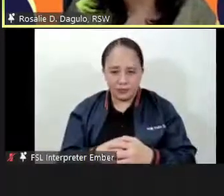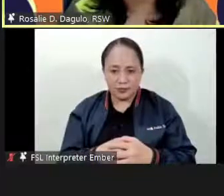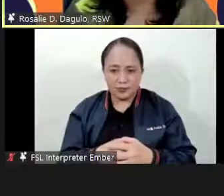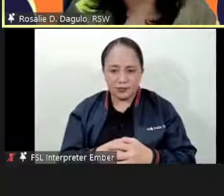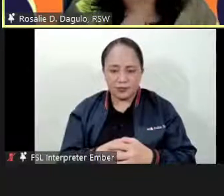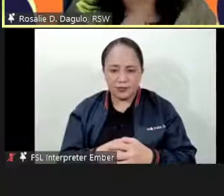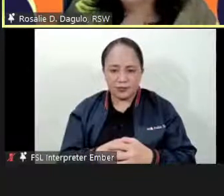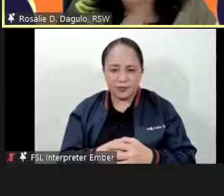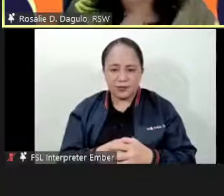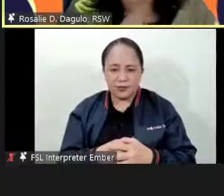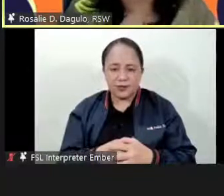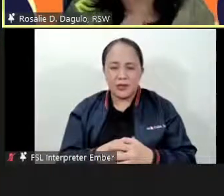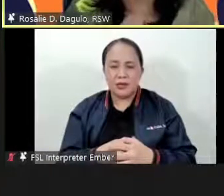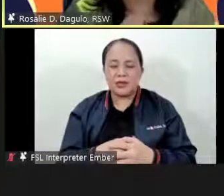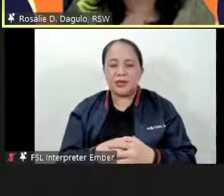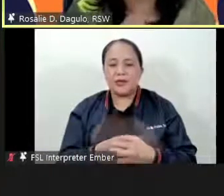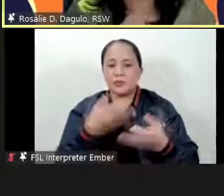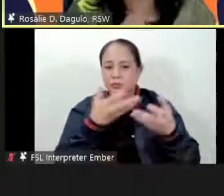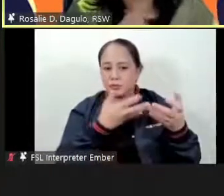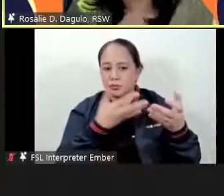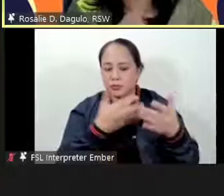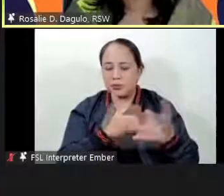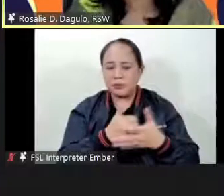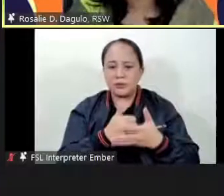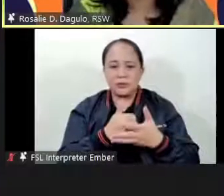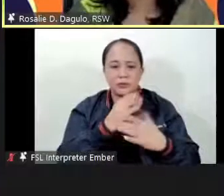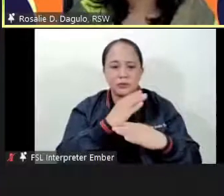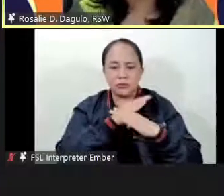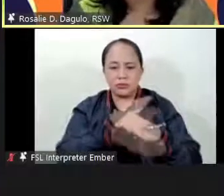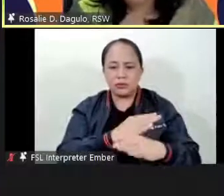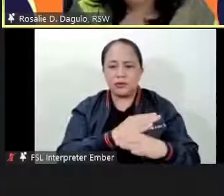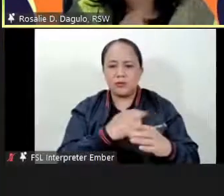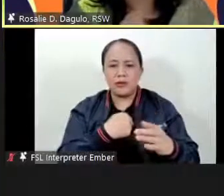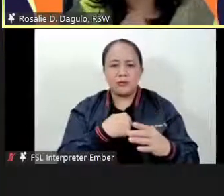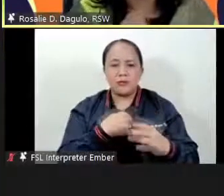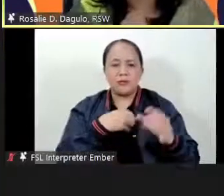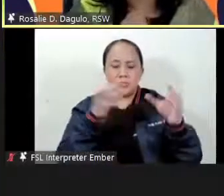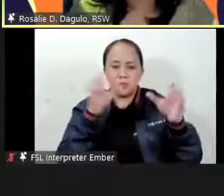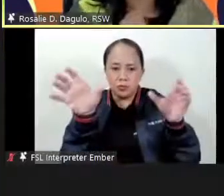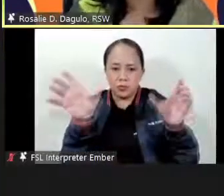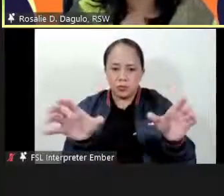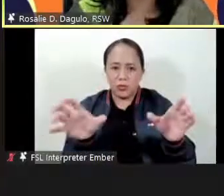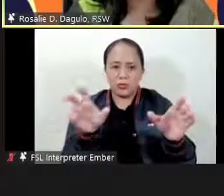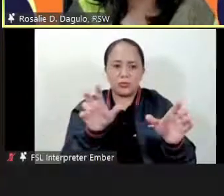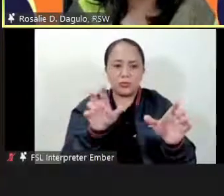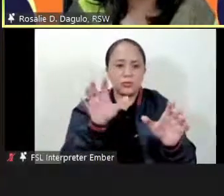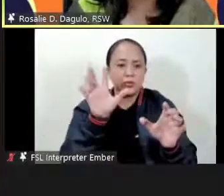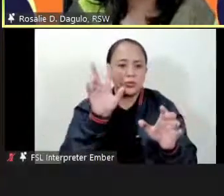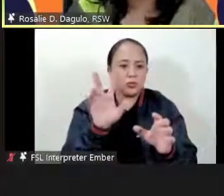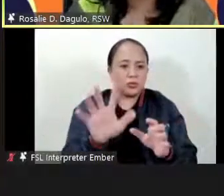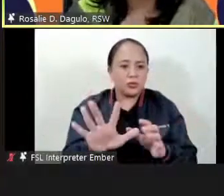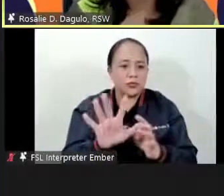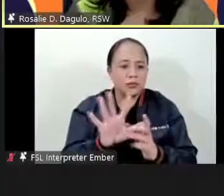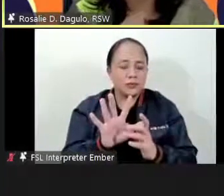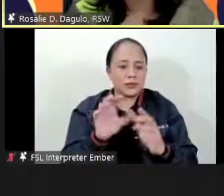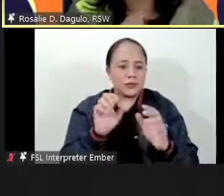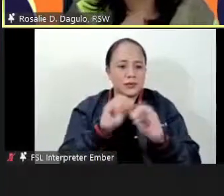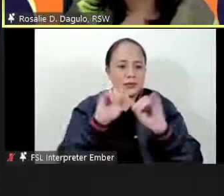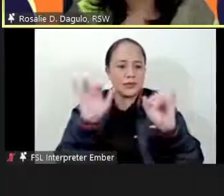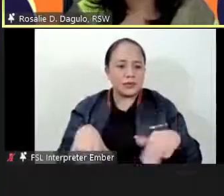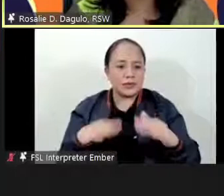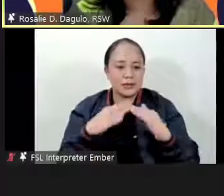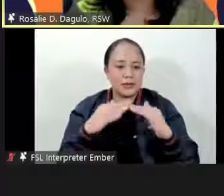the facilitating and the hindering factors, which I categorize into 5 levels: systems